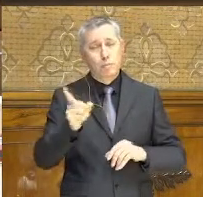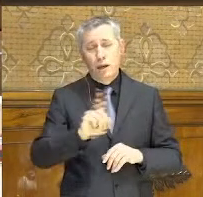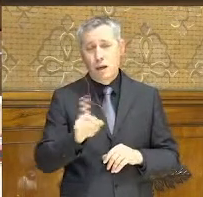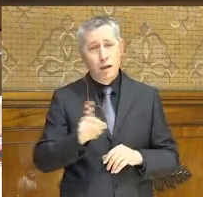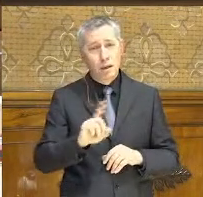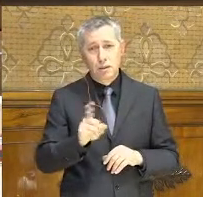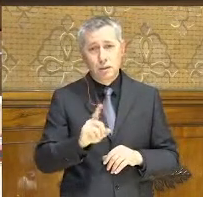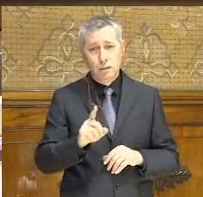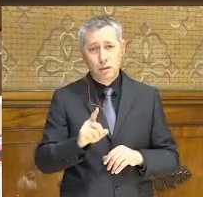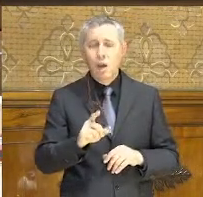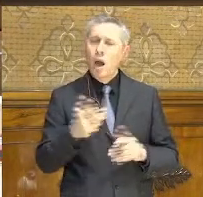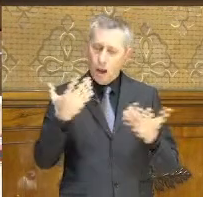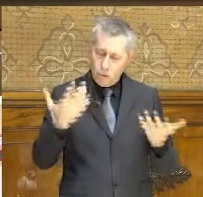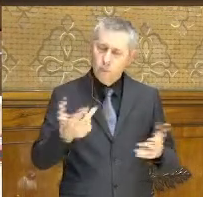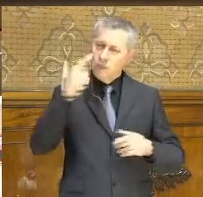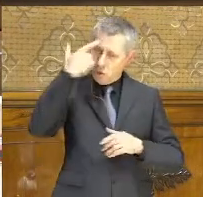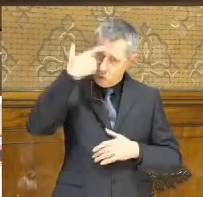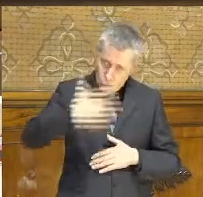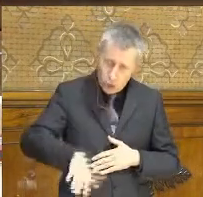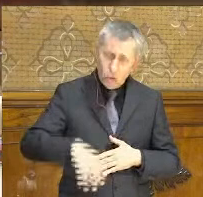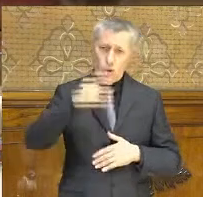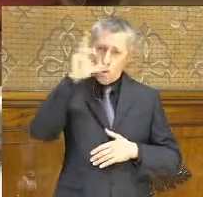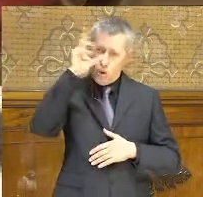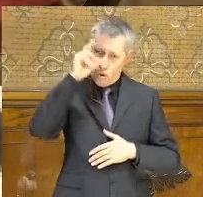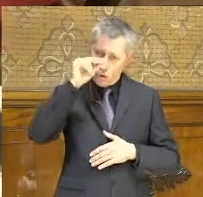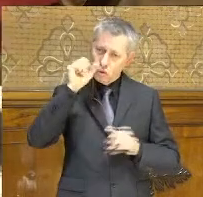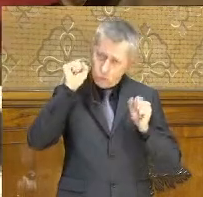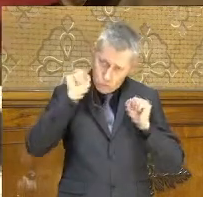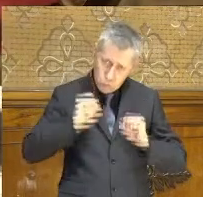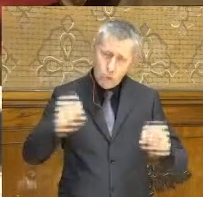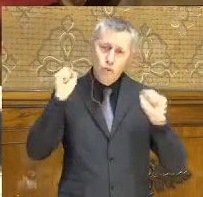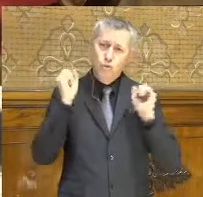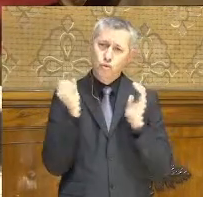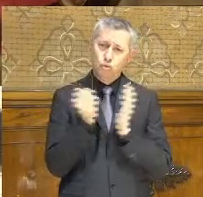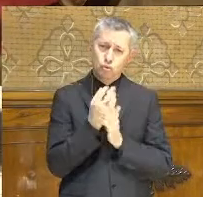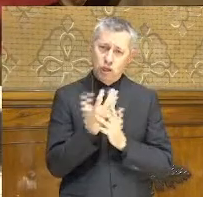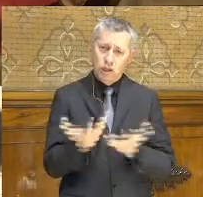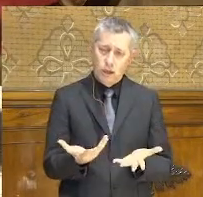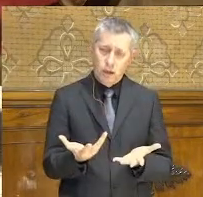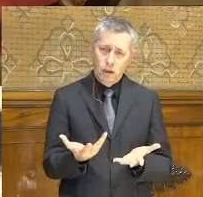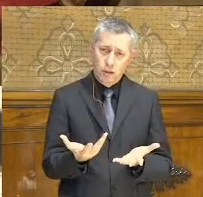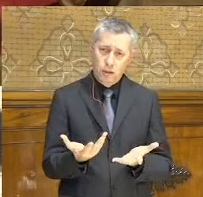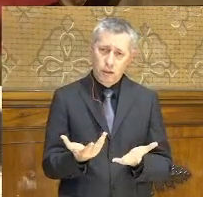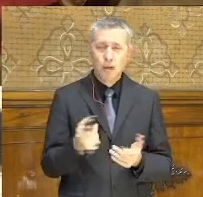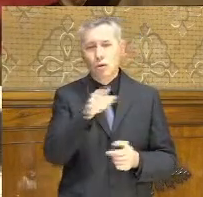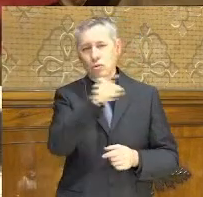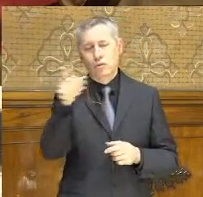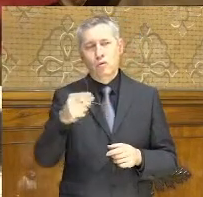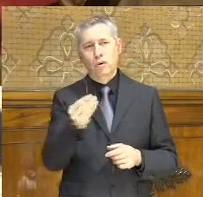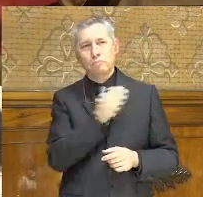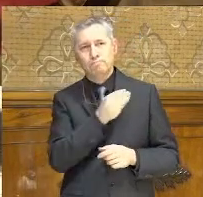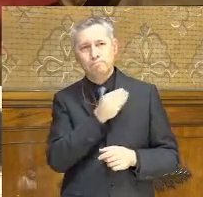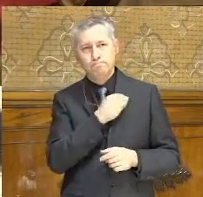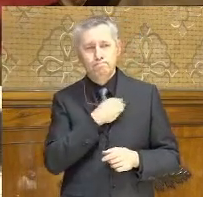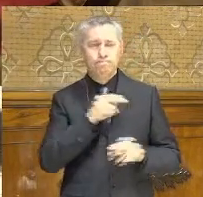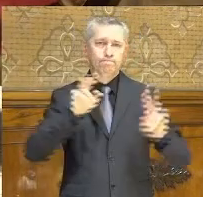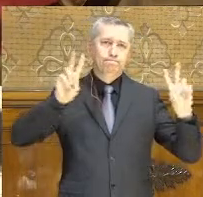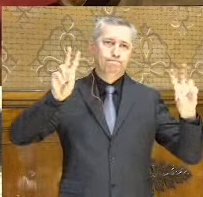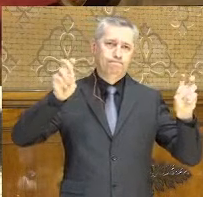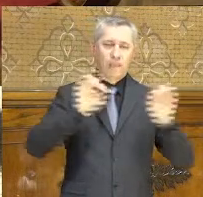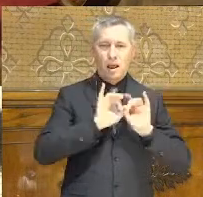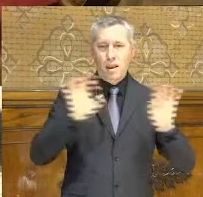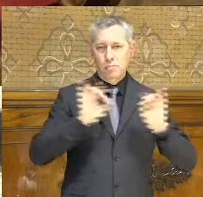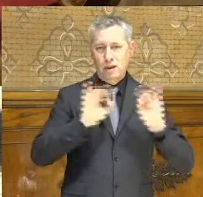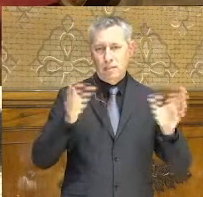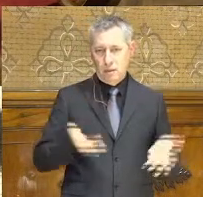freedom, when you asked me to give the freedom lecture, I thought the question of freedom was fitted very well with